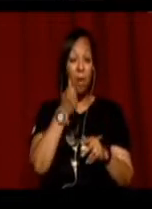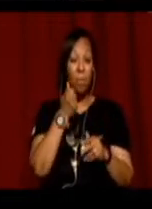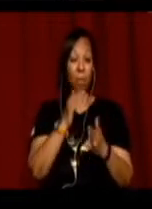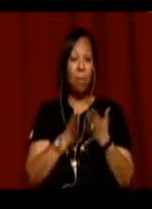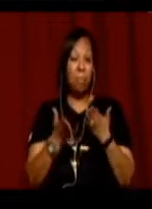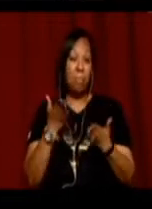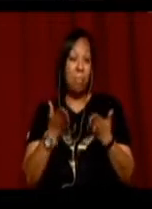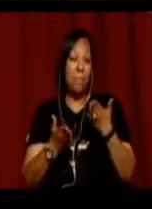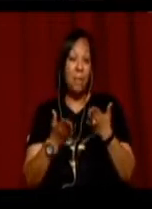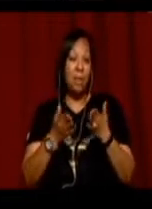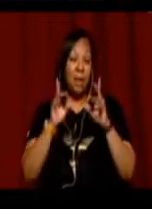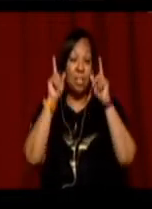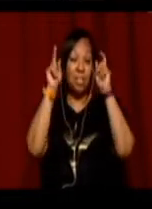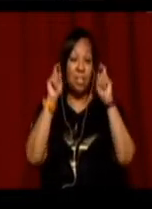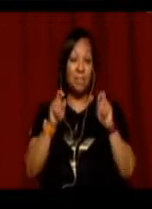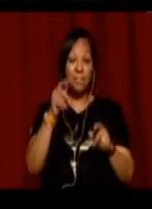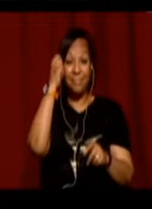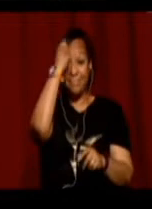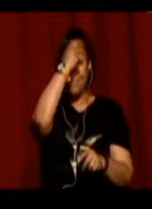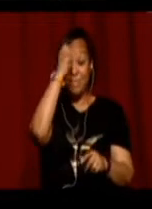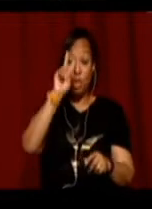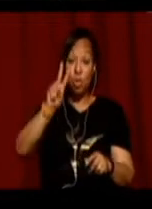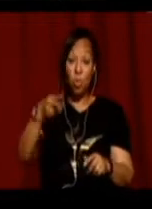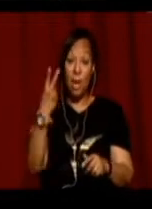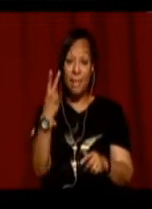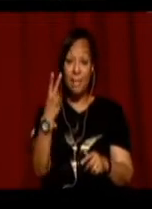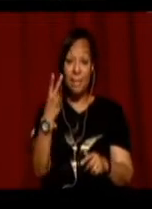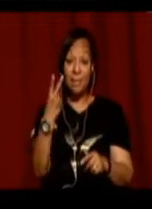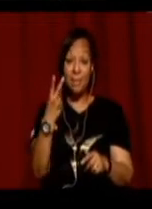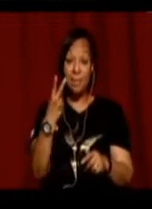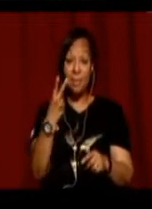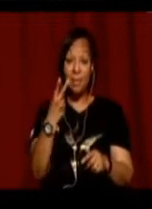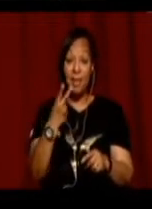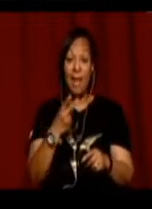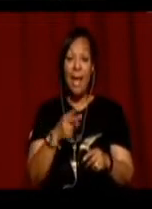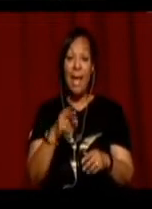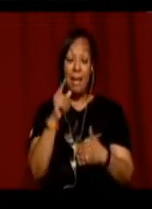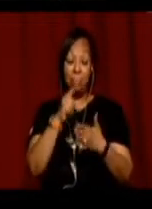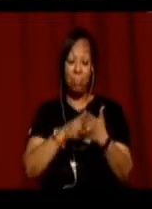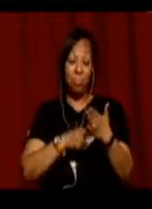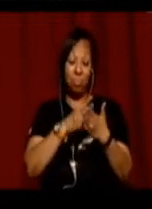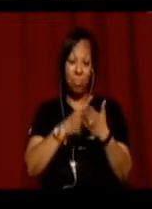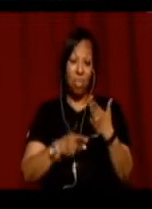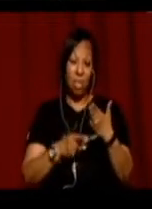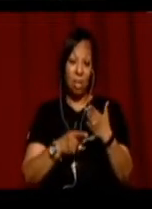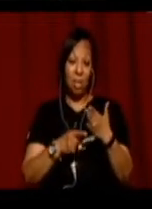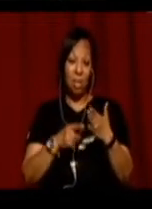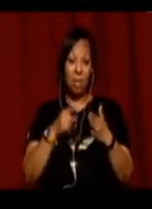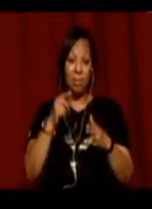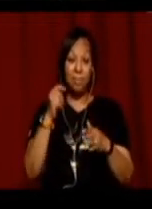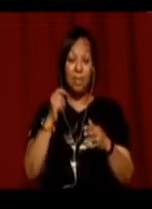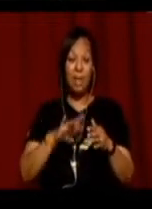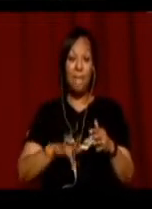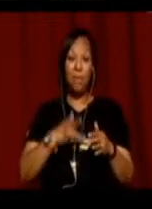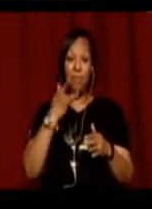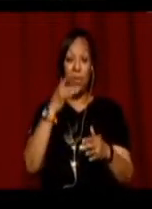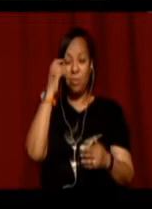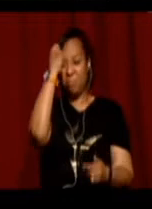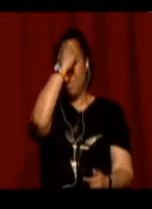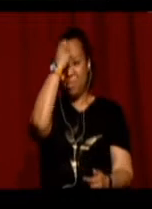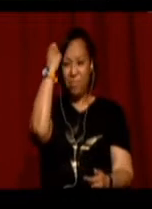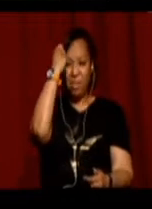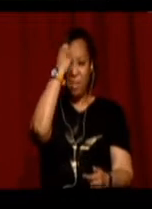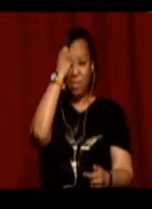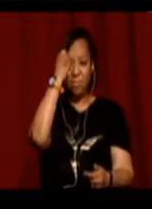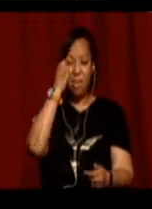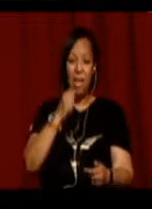be testing my temperature twice a day and keeping track of my own symptoms, and symptoms including whether you feel like you've had a fever or